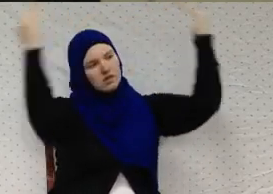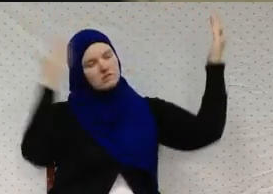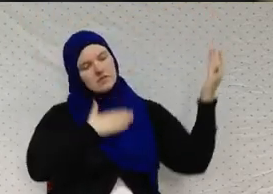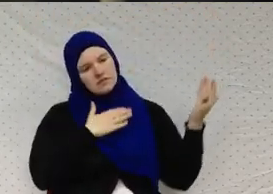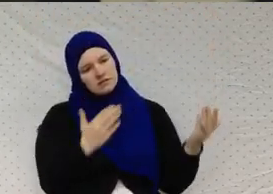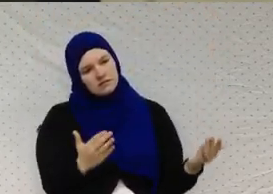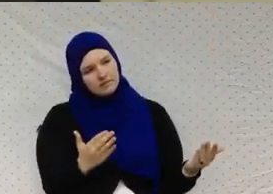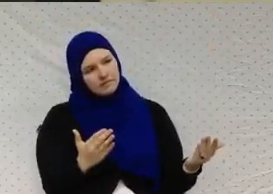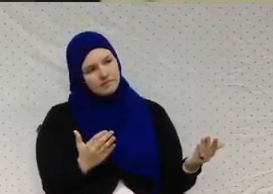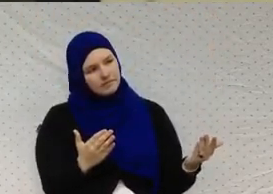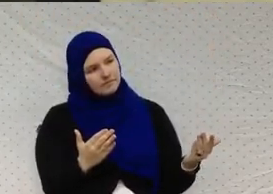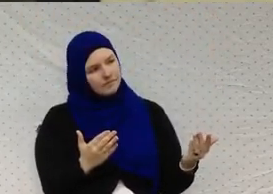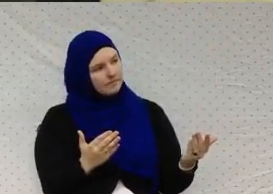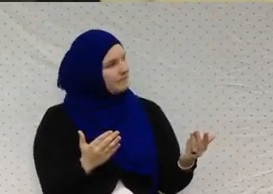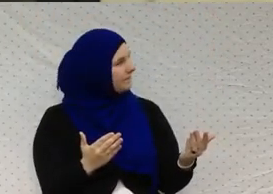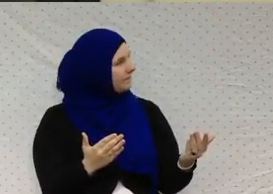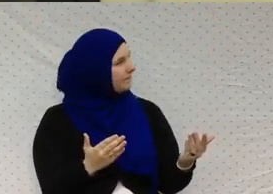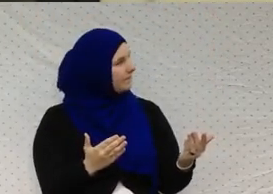paradise.